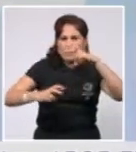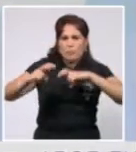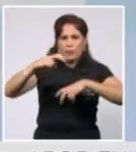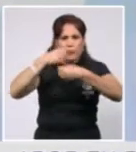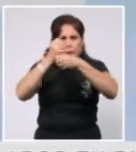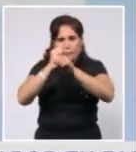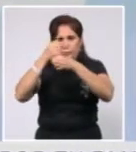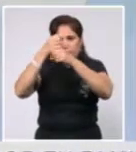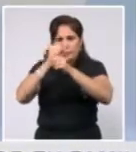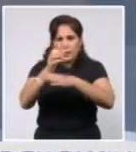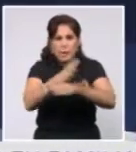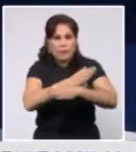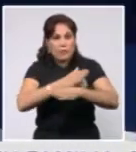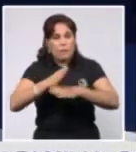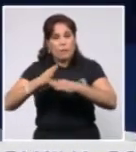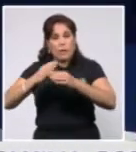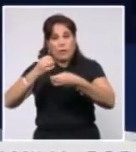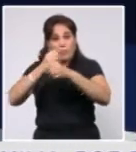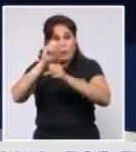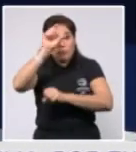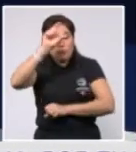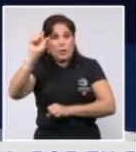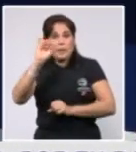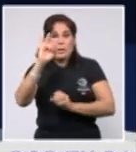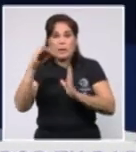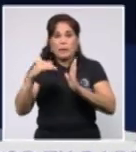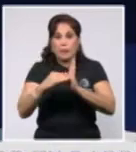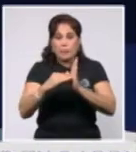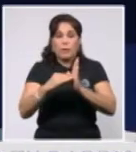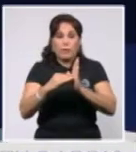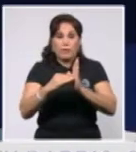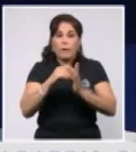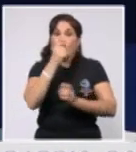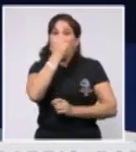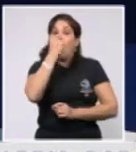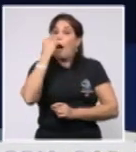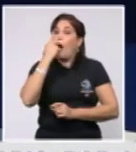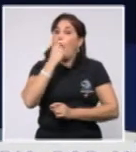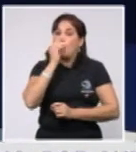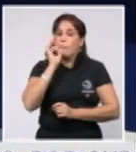Yesterday, we processed over 7,000 samples,